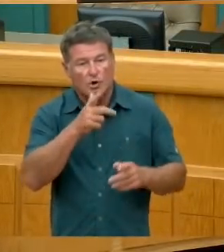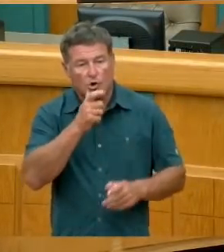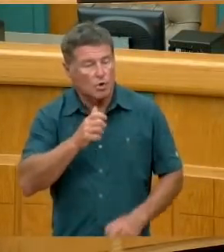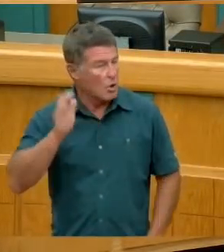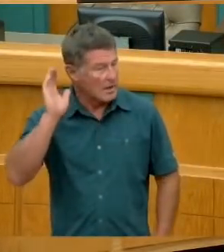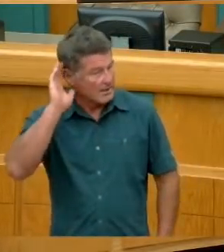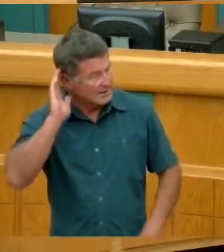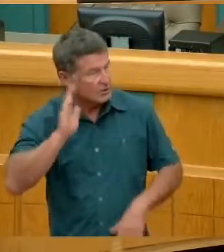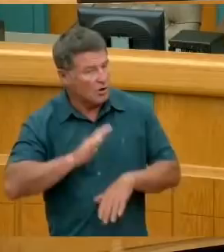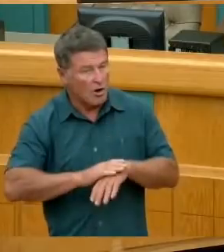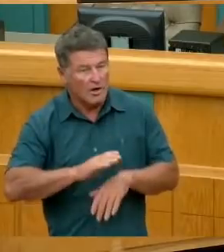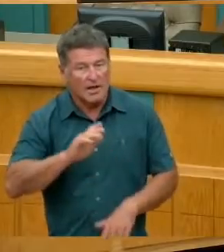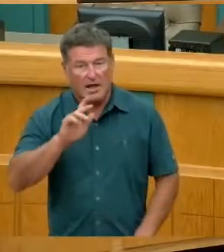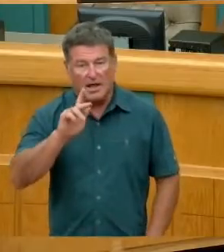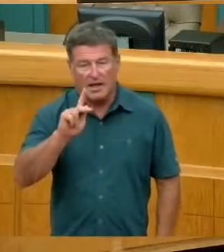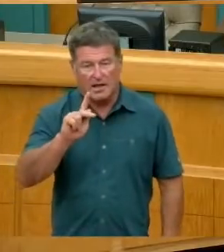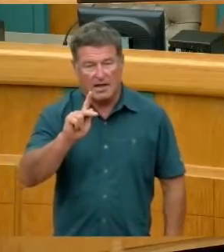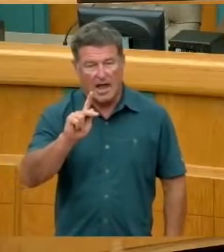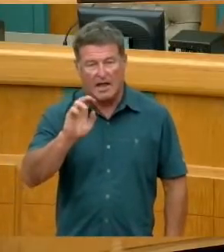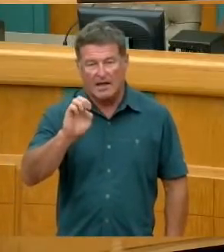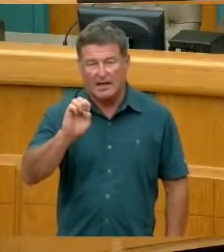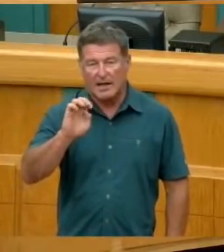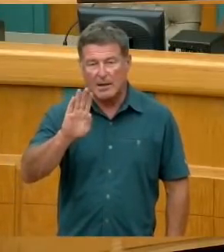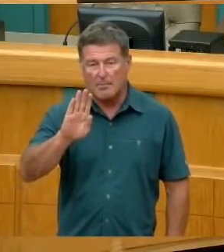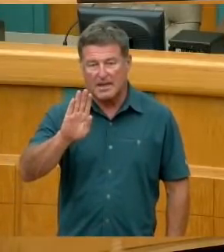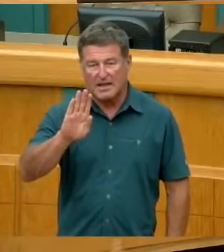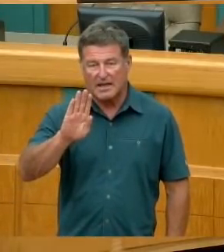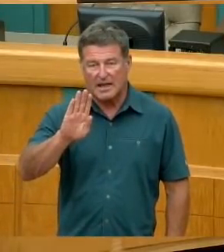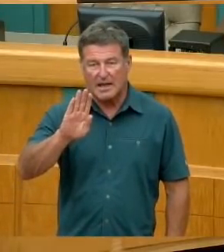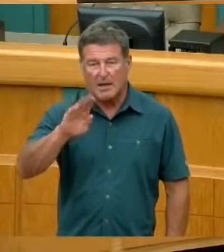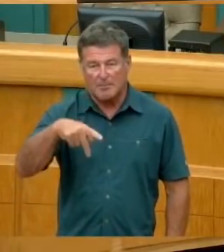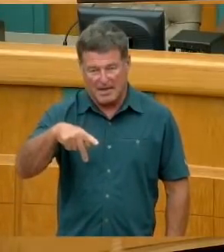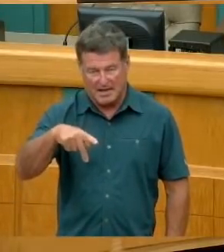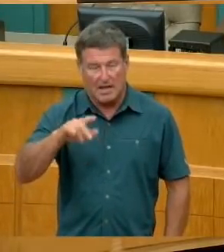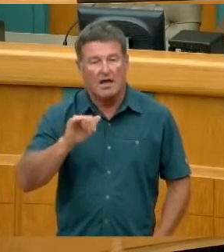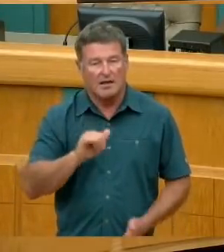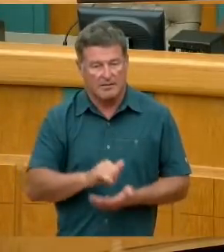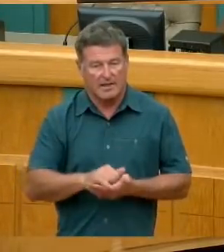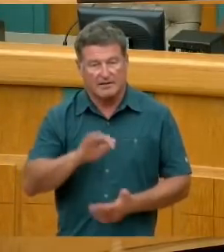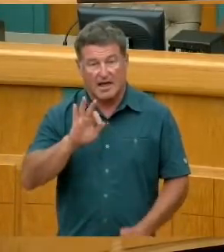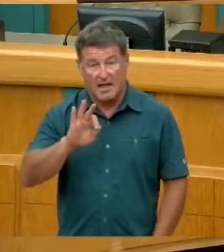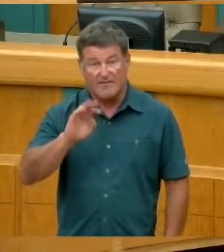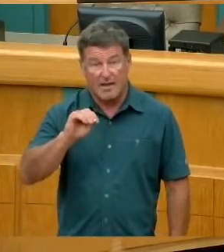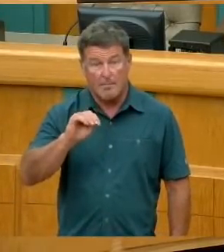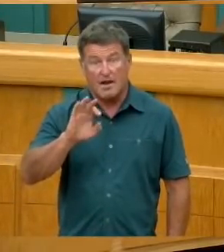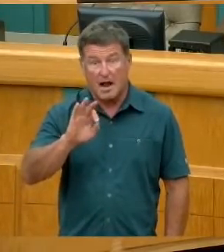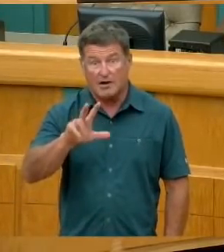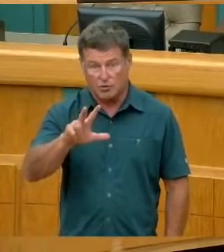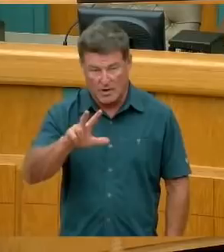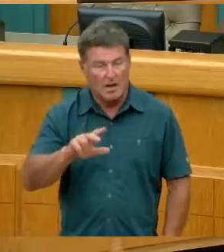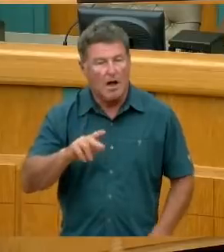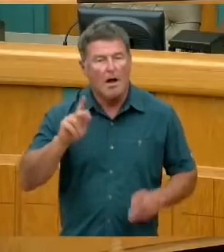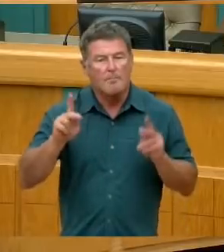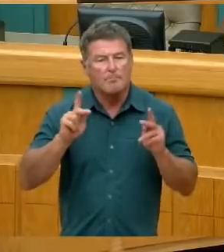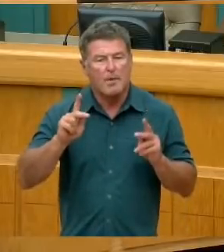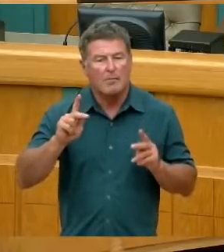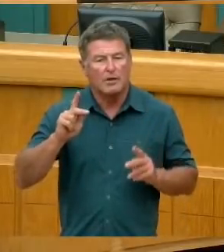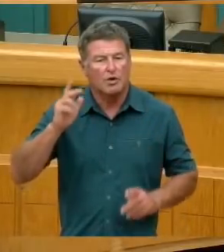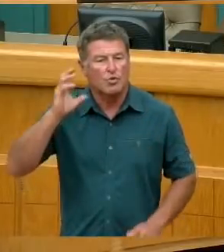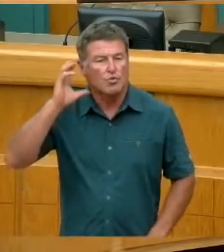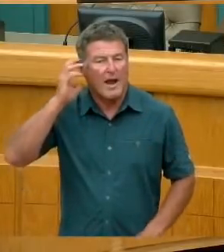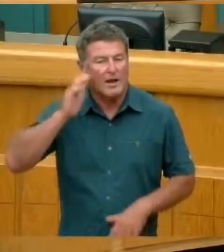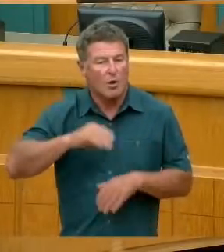that are listening to FM 90.3, that's KEDT, that's our NPR station here in Corpus Christi.